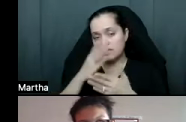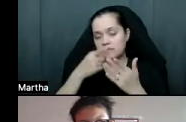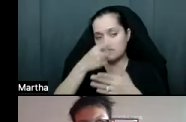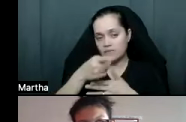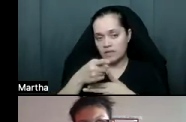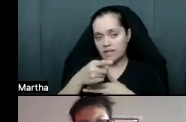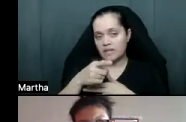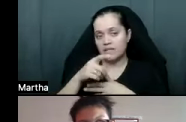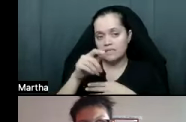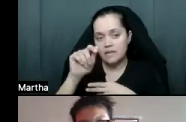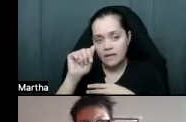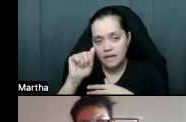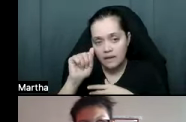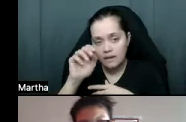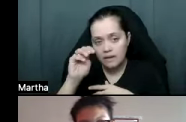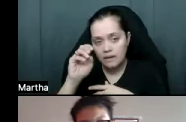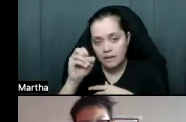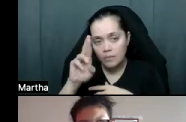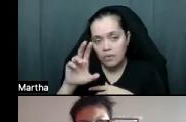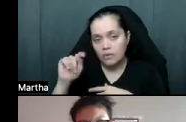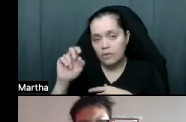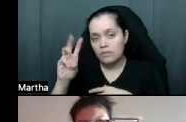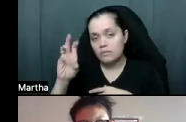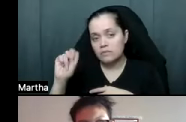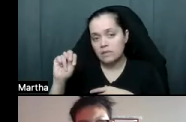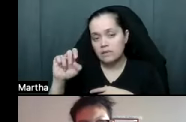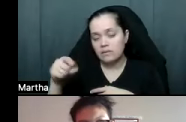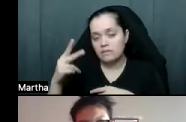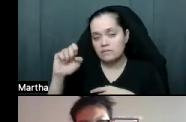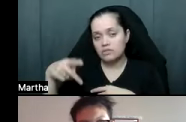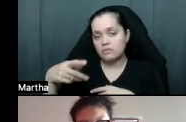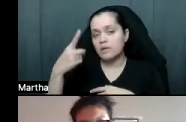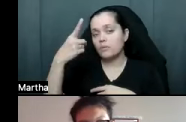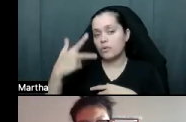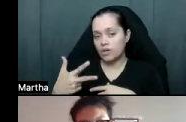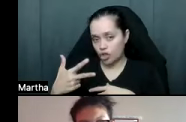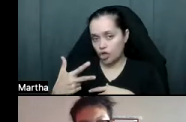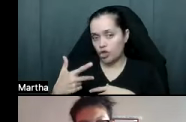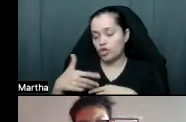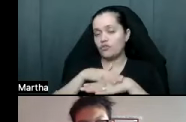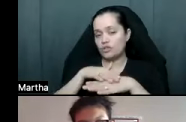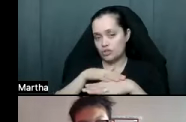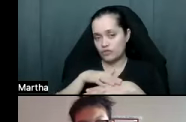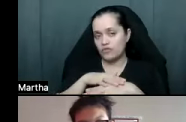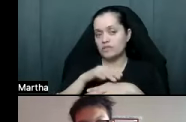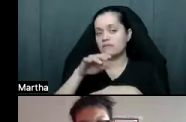Amor Township. And a third of the surface of Amor Township is